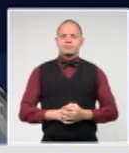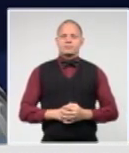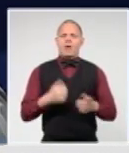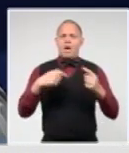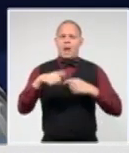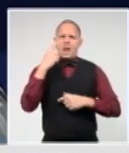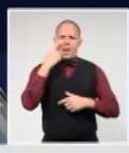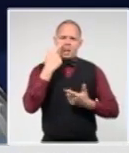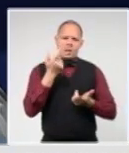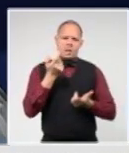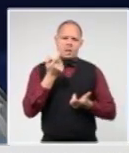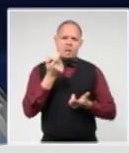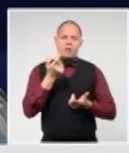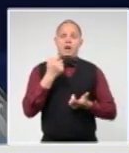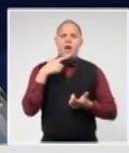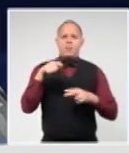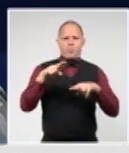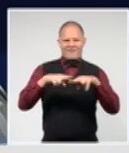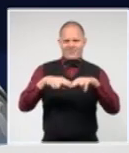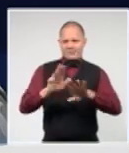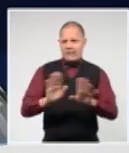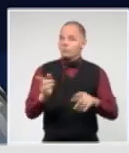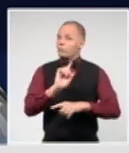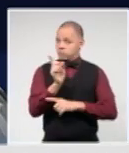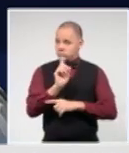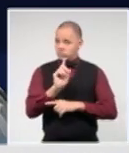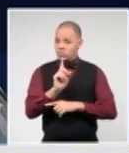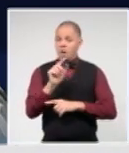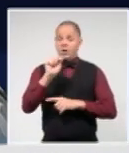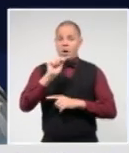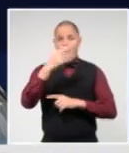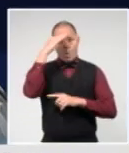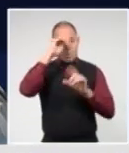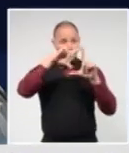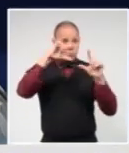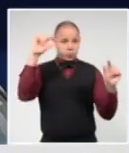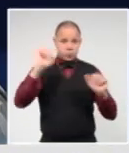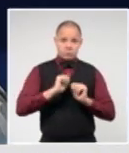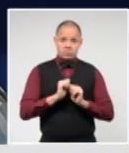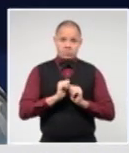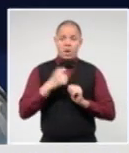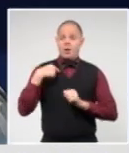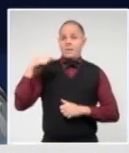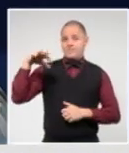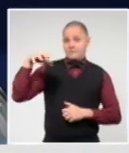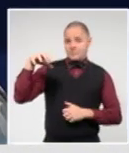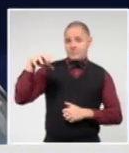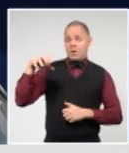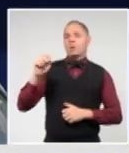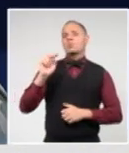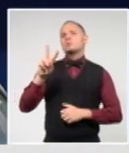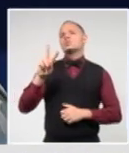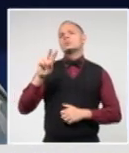4,726, or 0.96% of people, have tested positive for the virus.